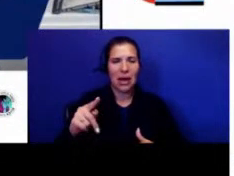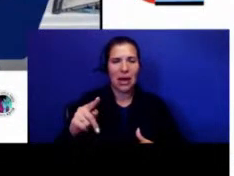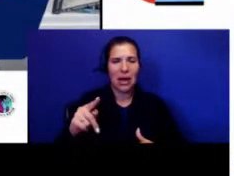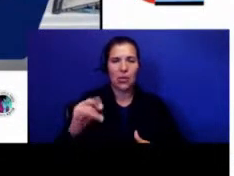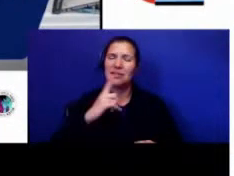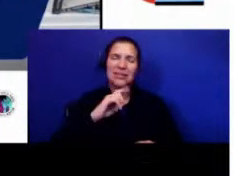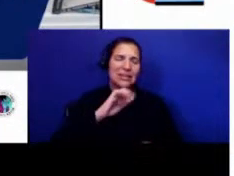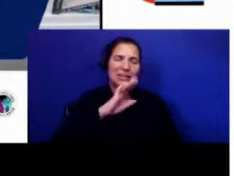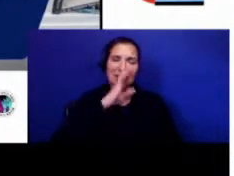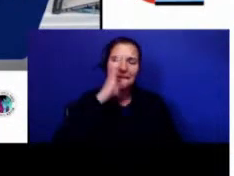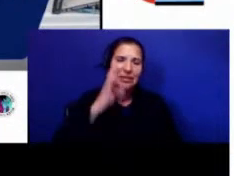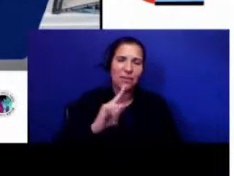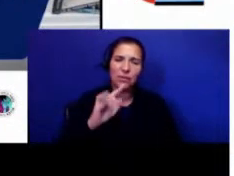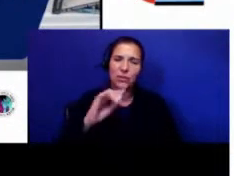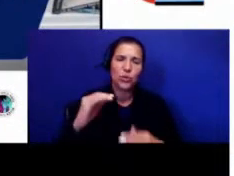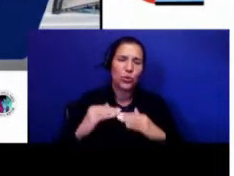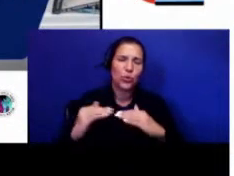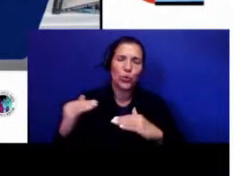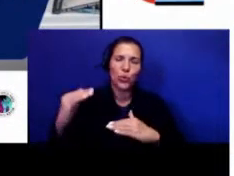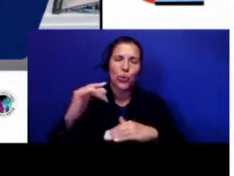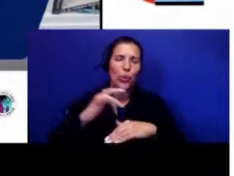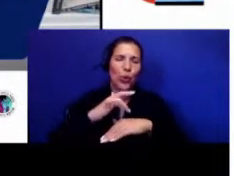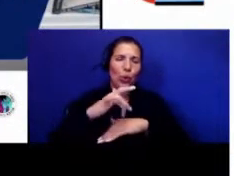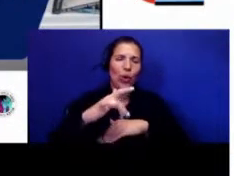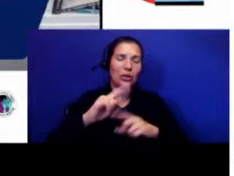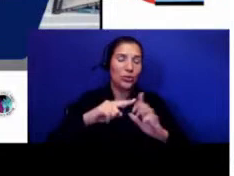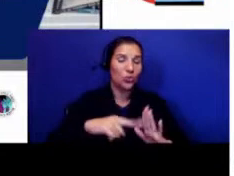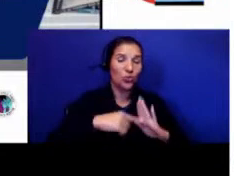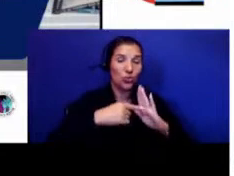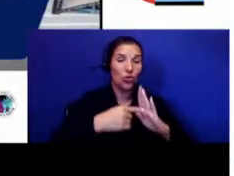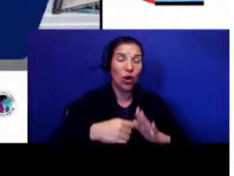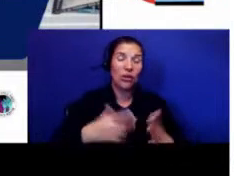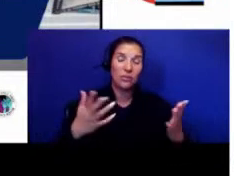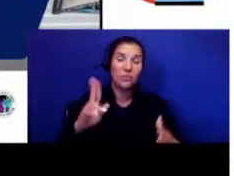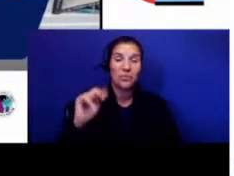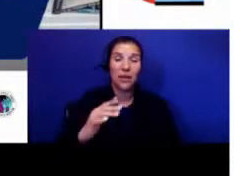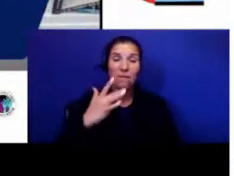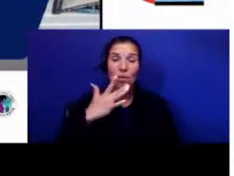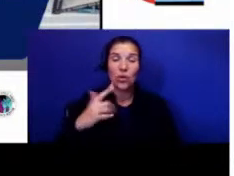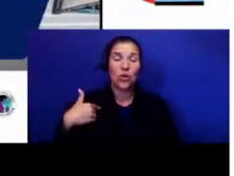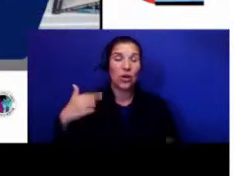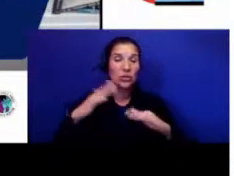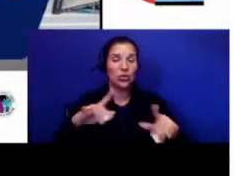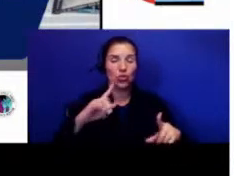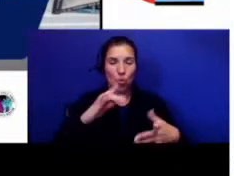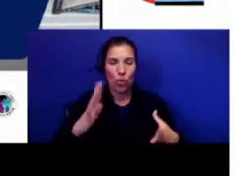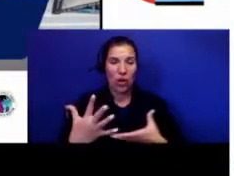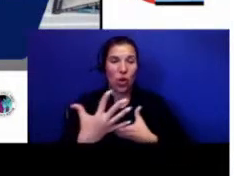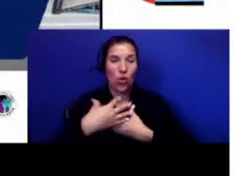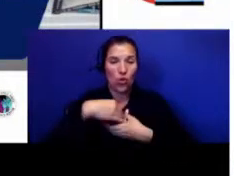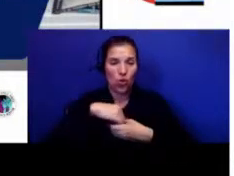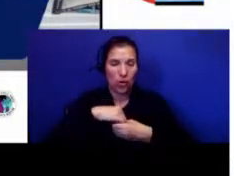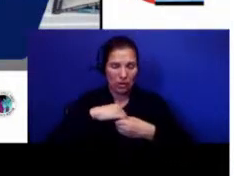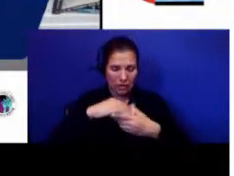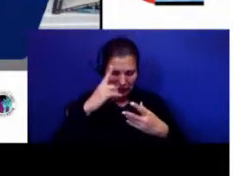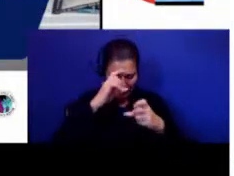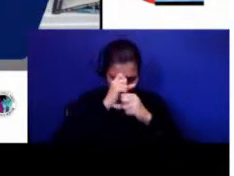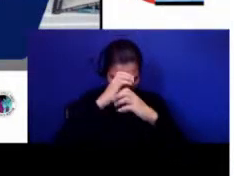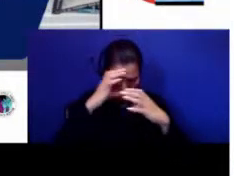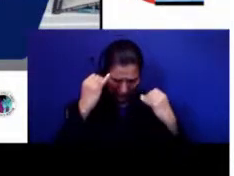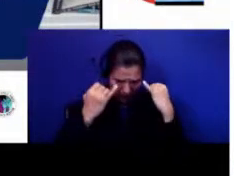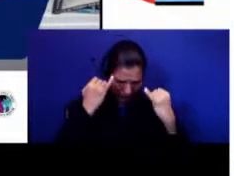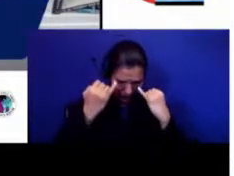early to start. Unfortunately, our kids are internalizing ideas that